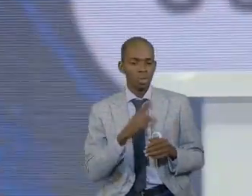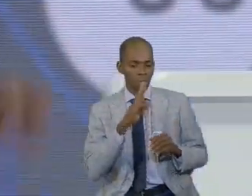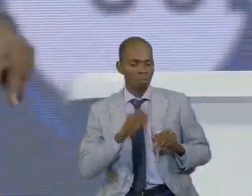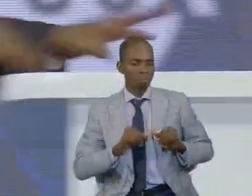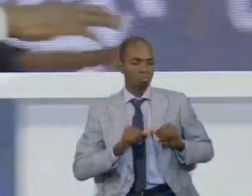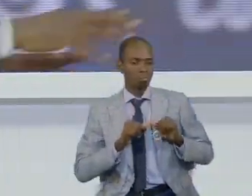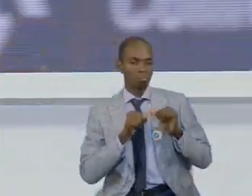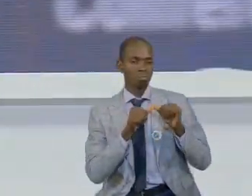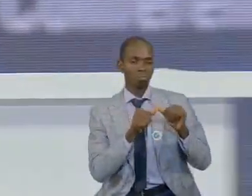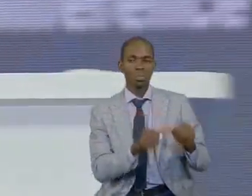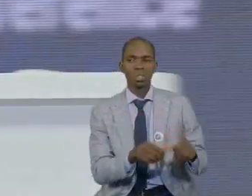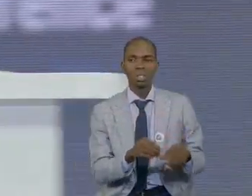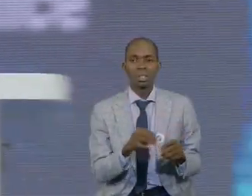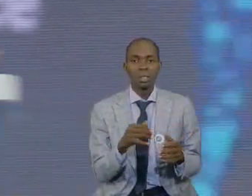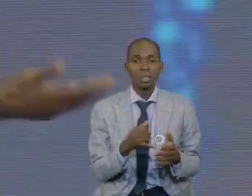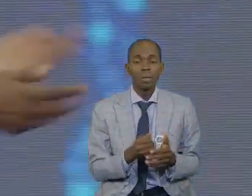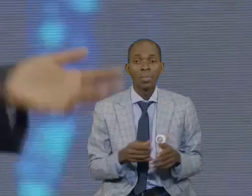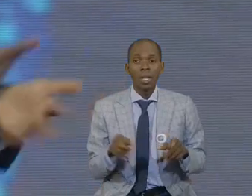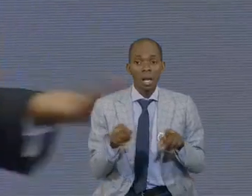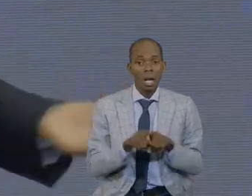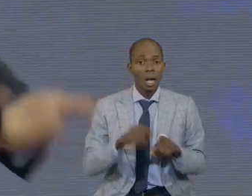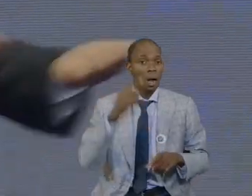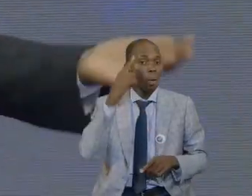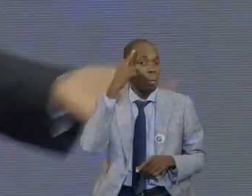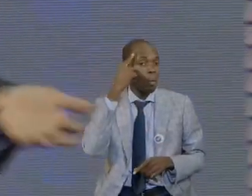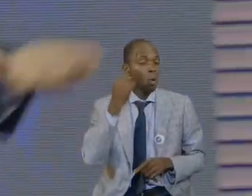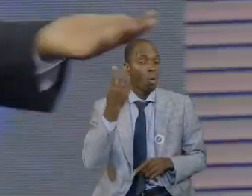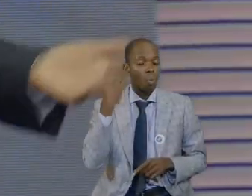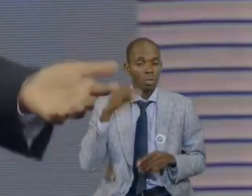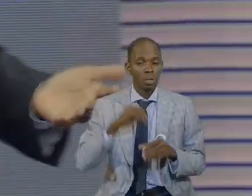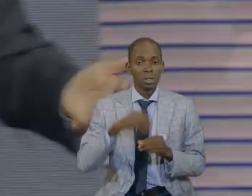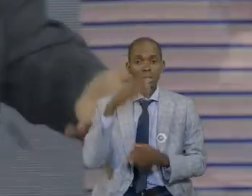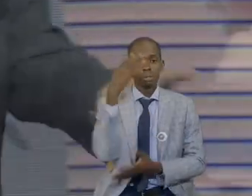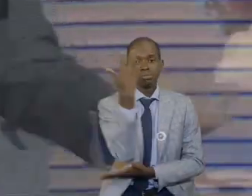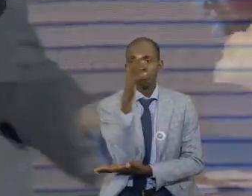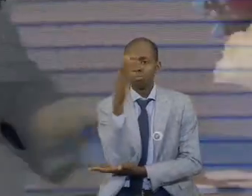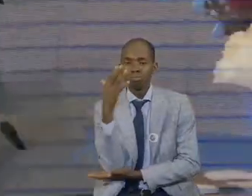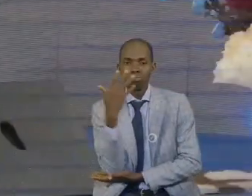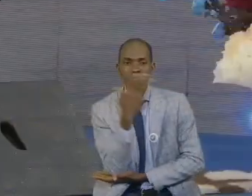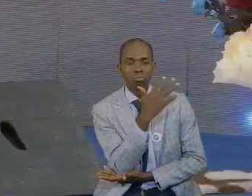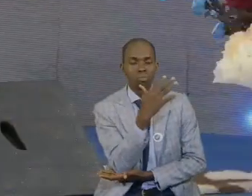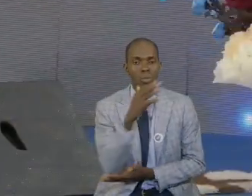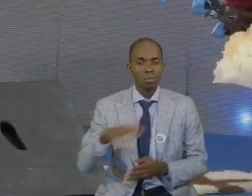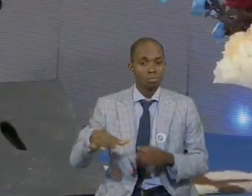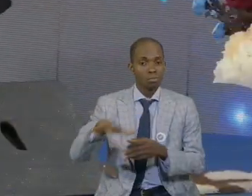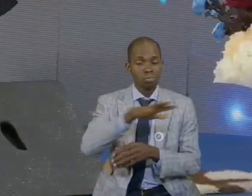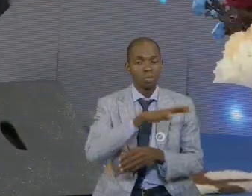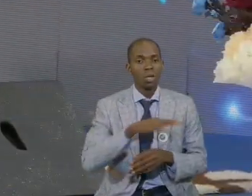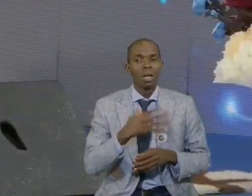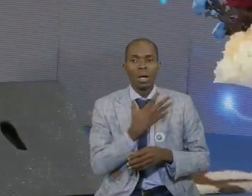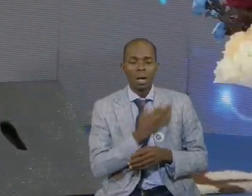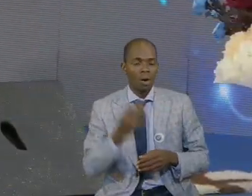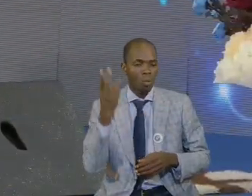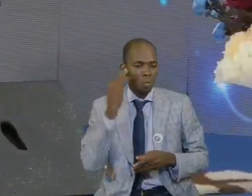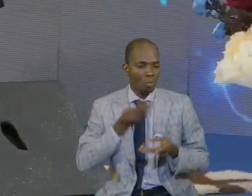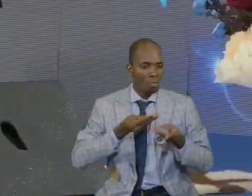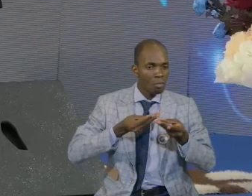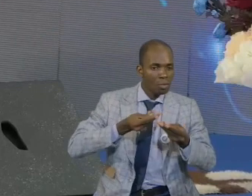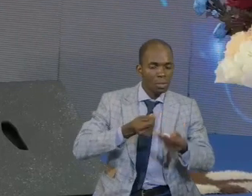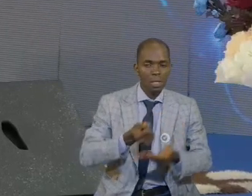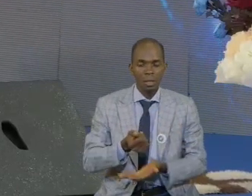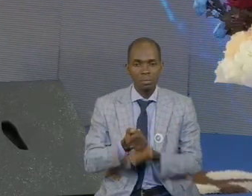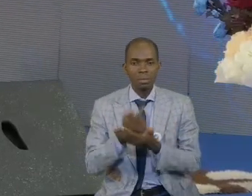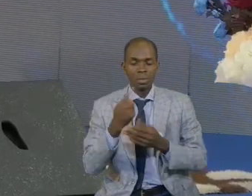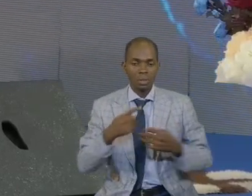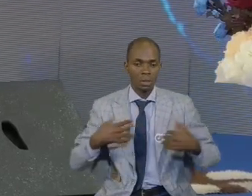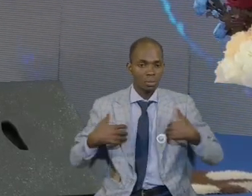As Moses was in the wilderness and was directing the animals and the sheep of Jethro, confident.